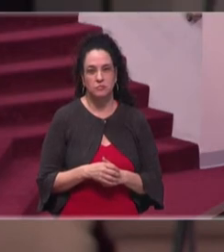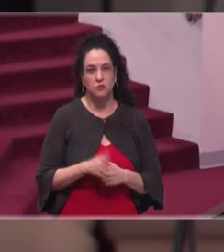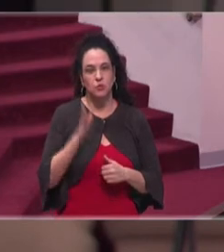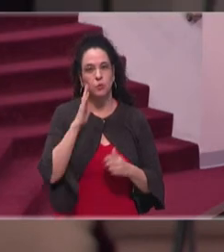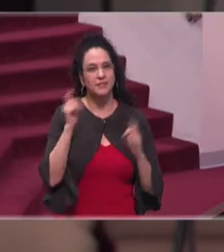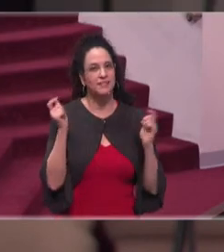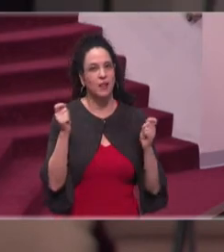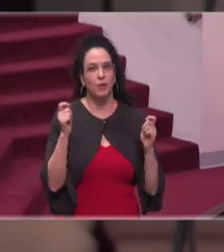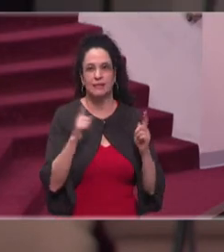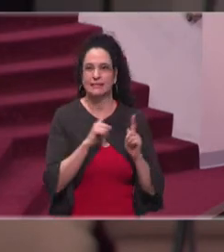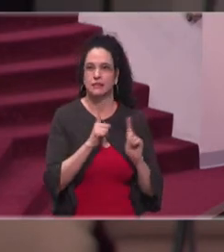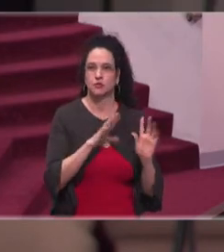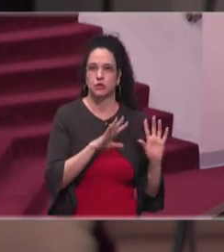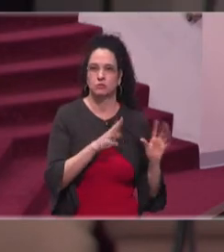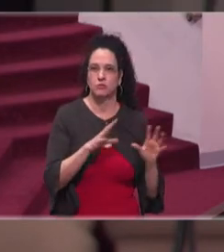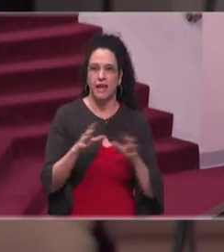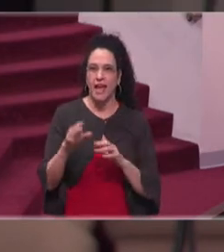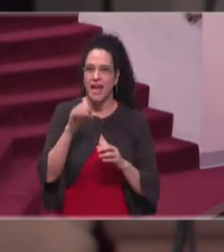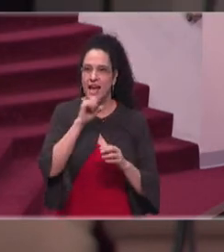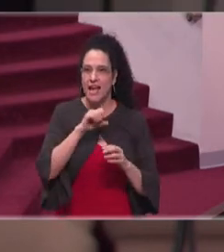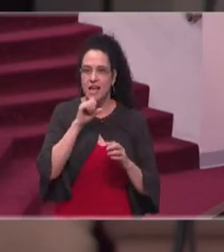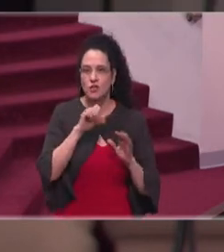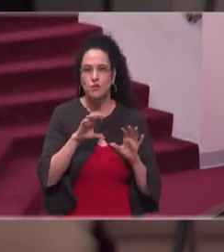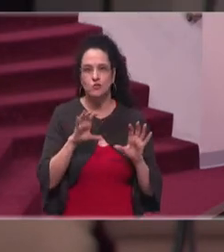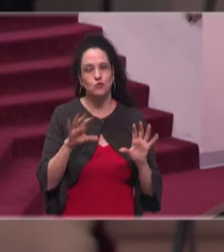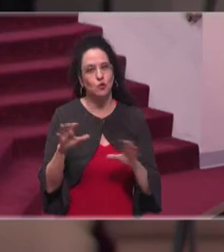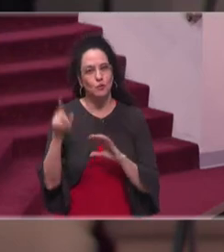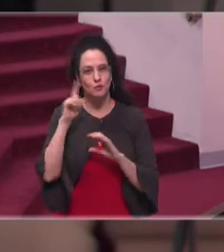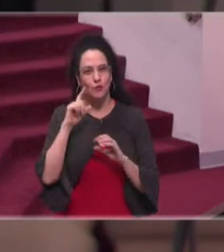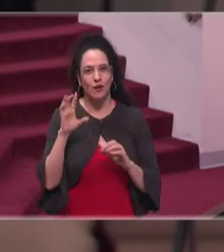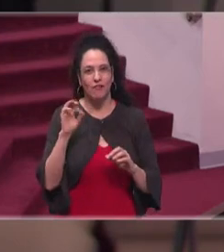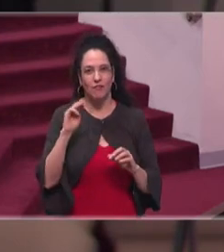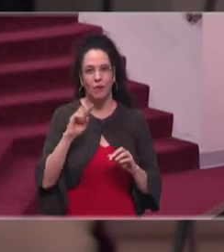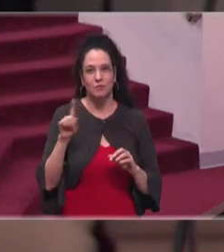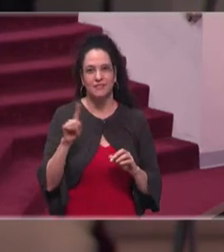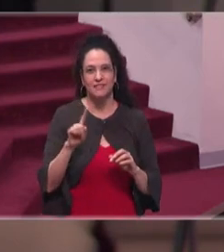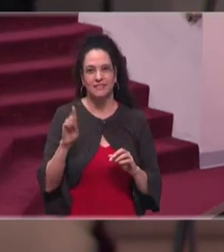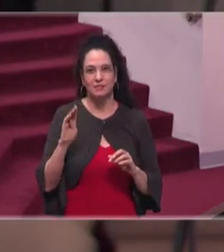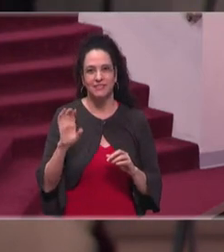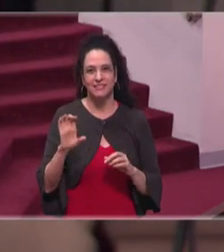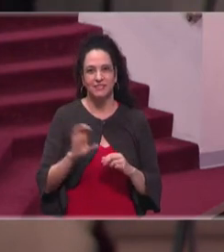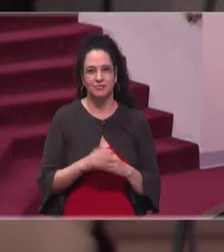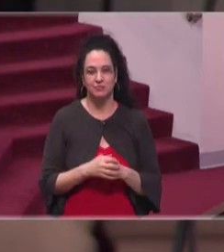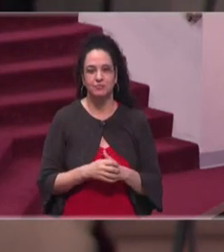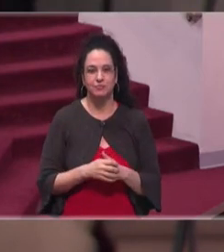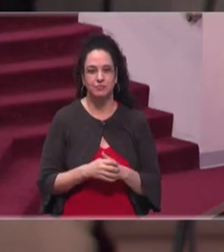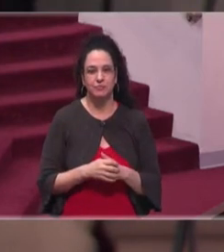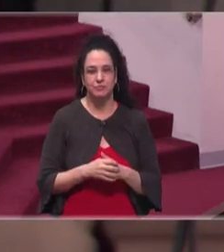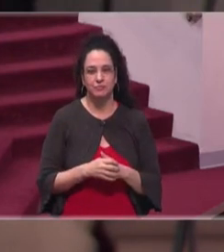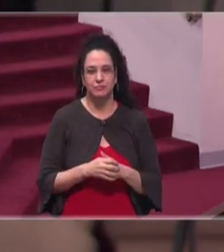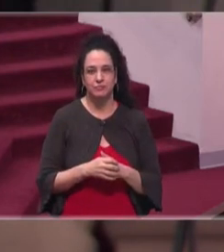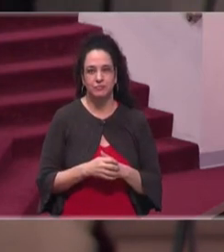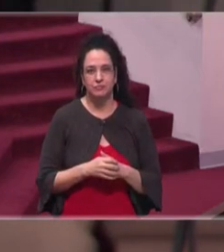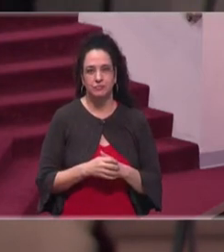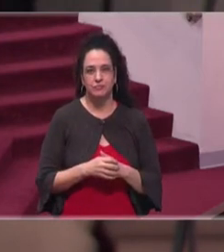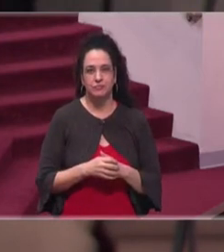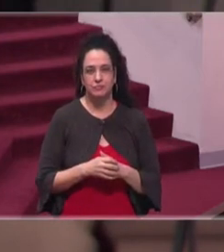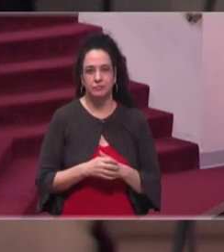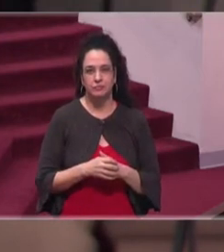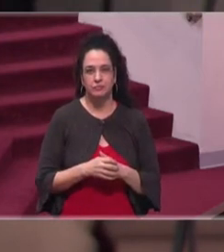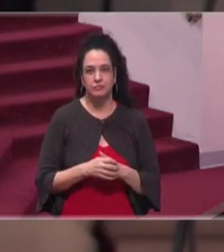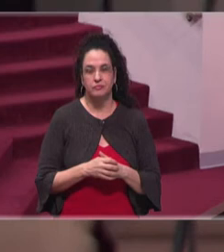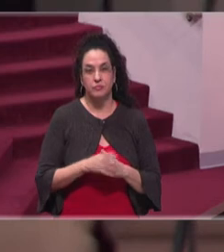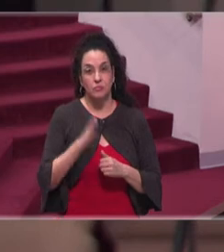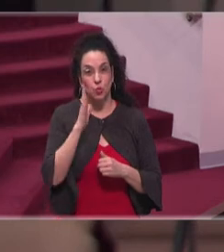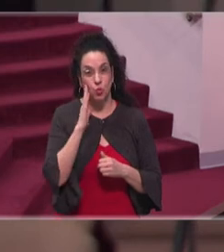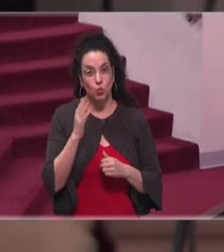I'll just wait the next Sunday when I have more details. But that's what the note that I've been given. It says